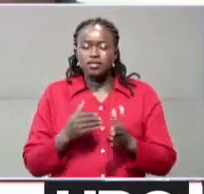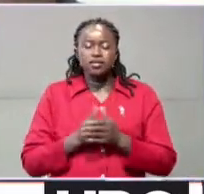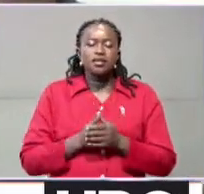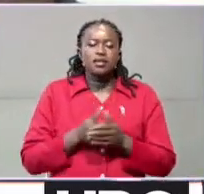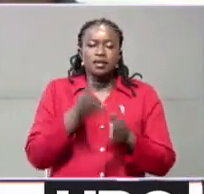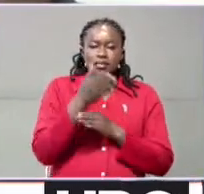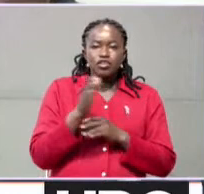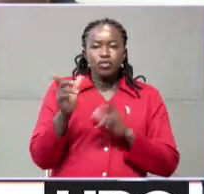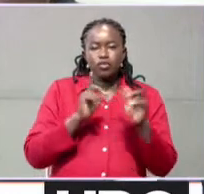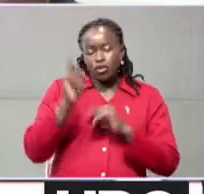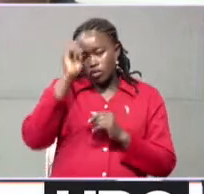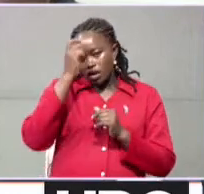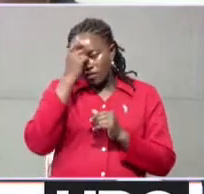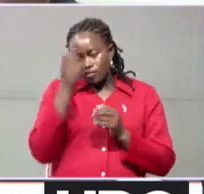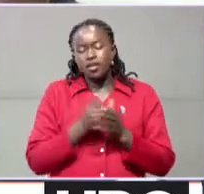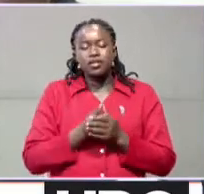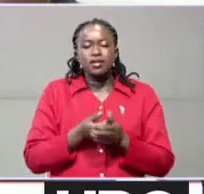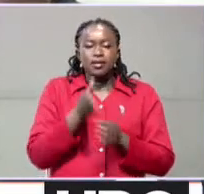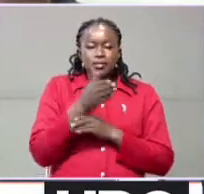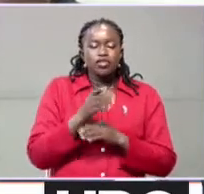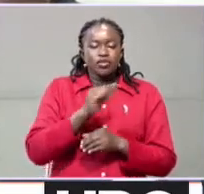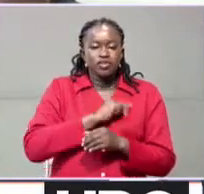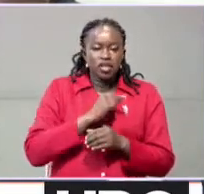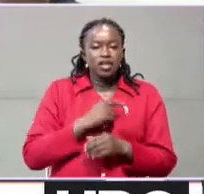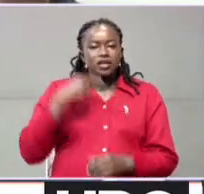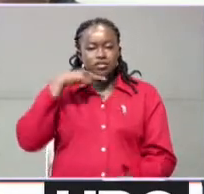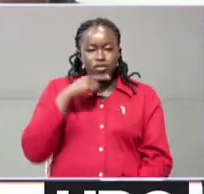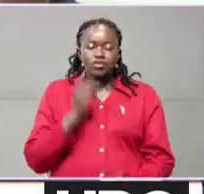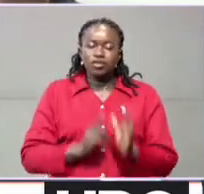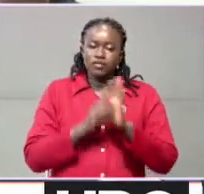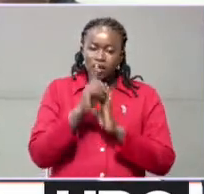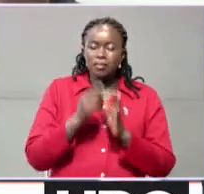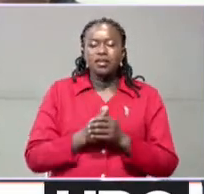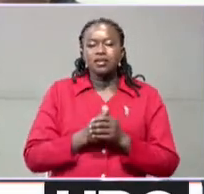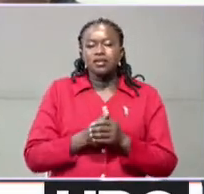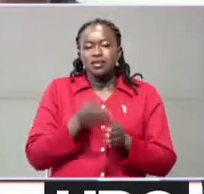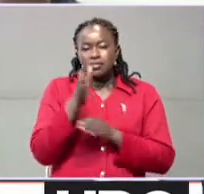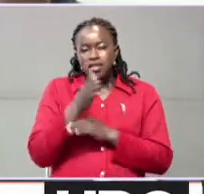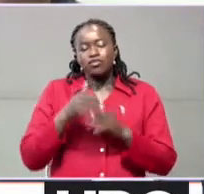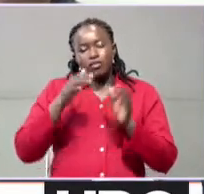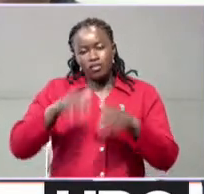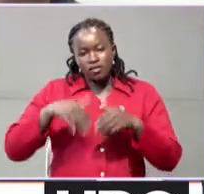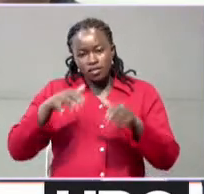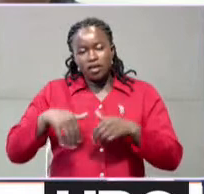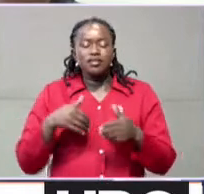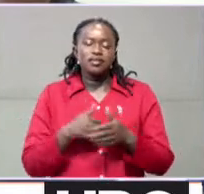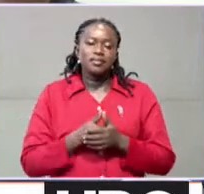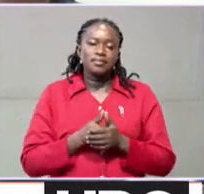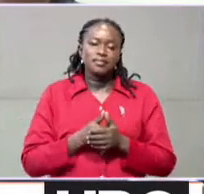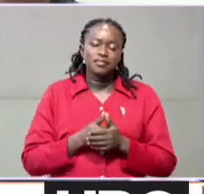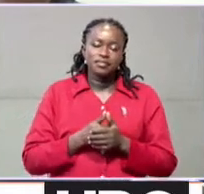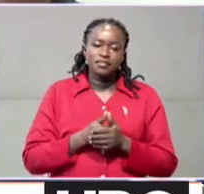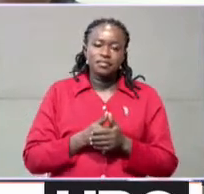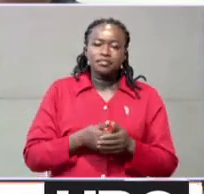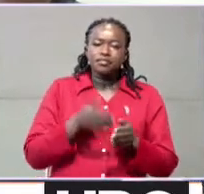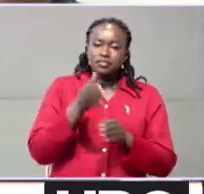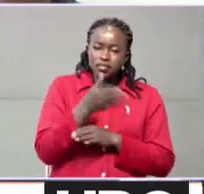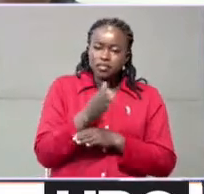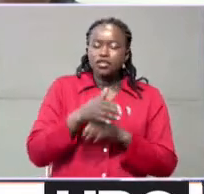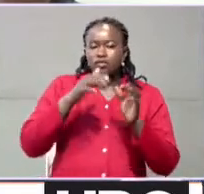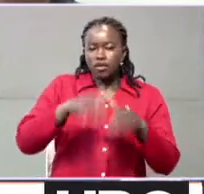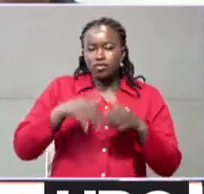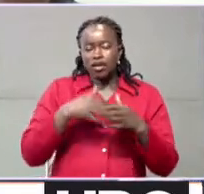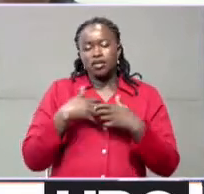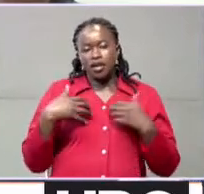government minister of gender labor and social development ministry of agriculture means of agriculture